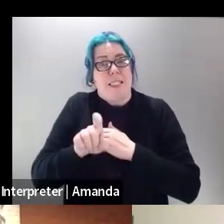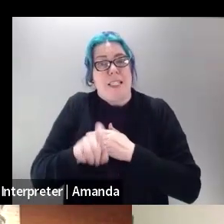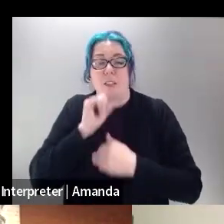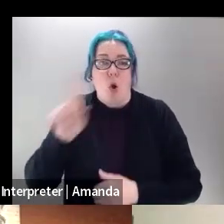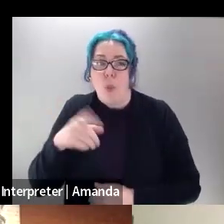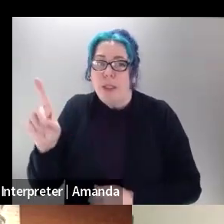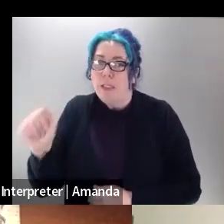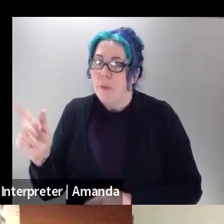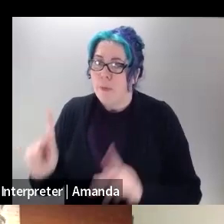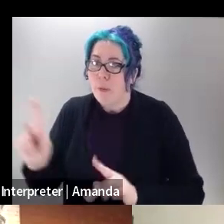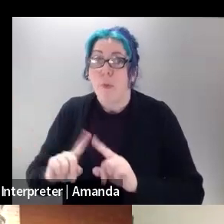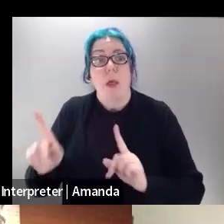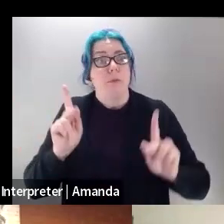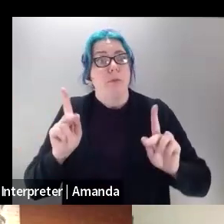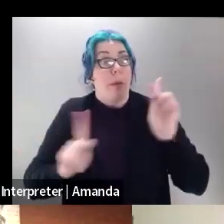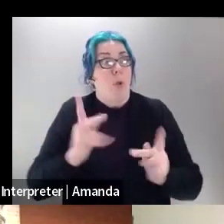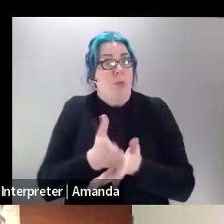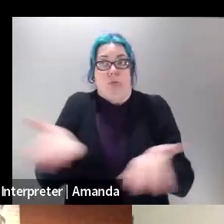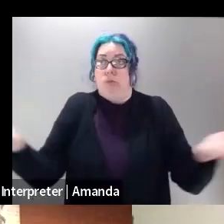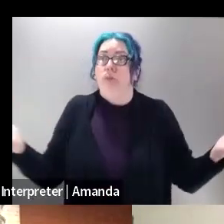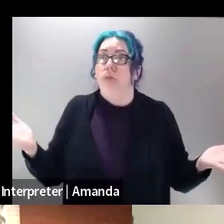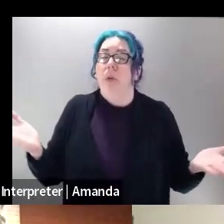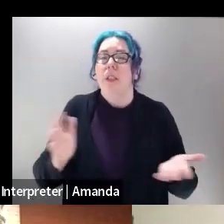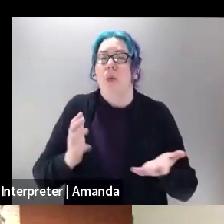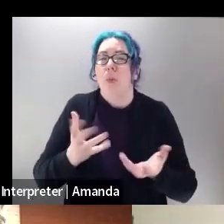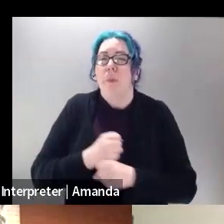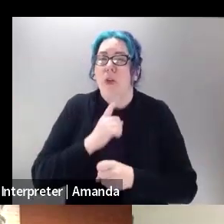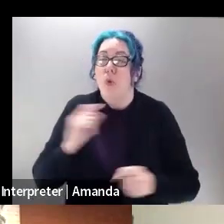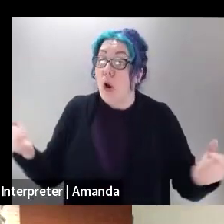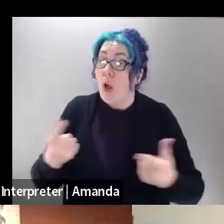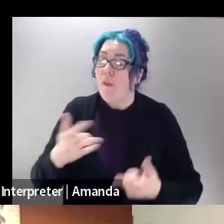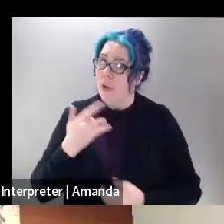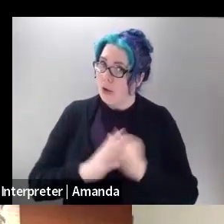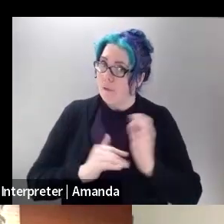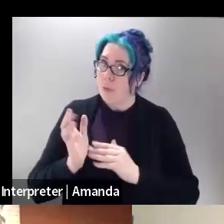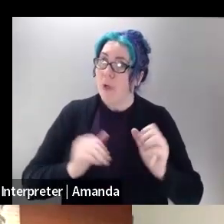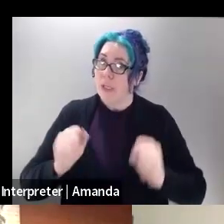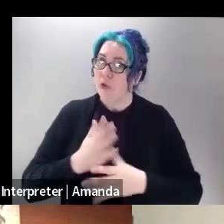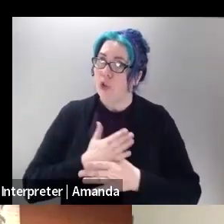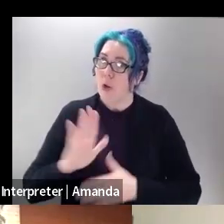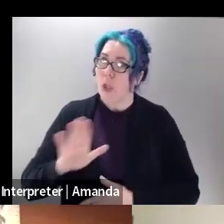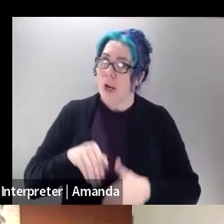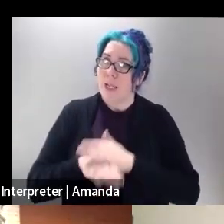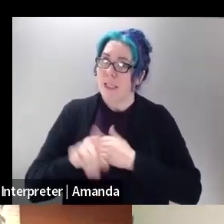everyone feels safe to share their access needs? So I want to make sure you have a chance to respond to that